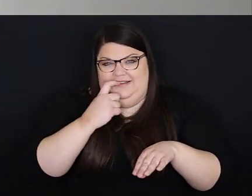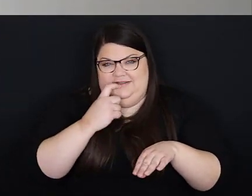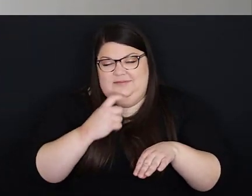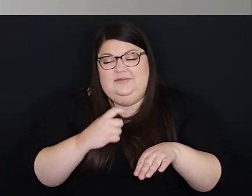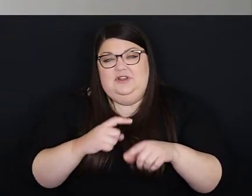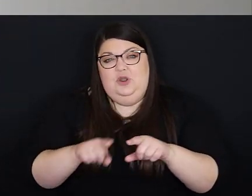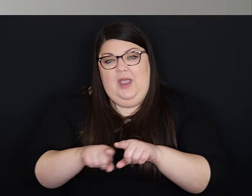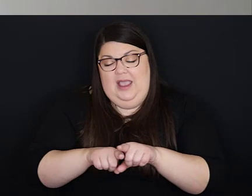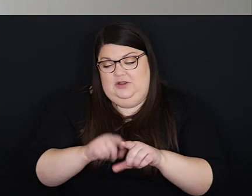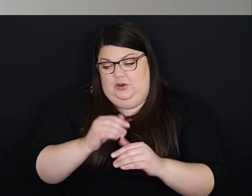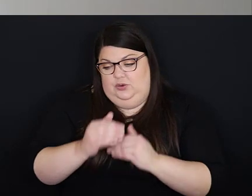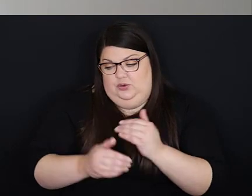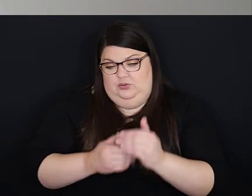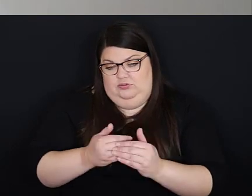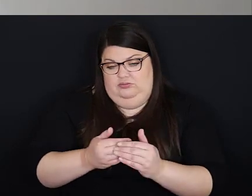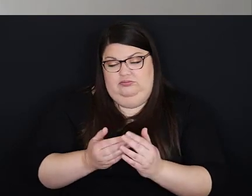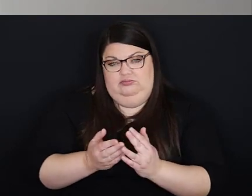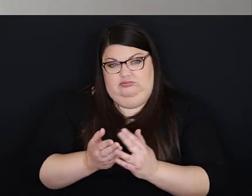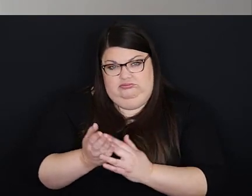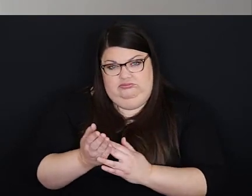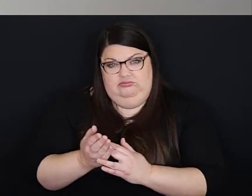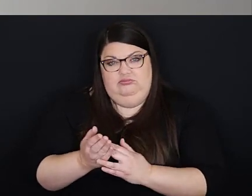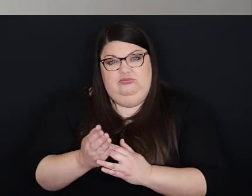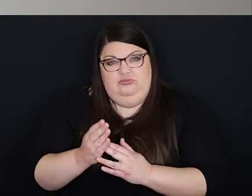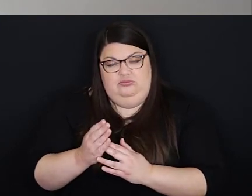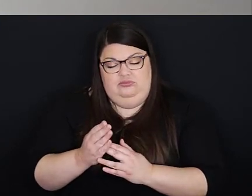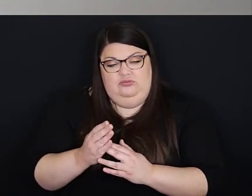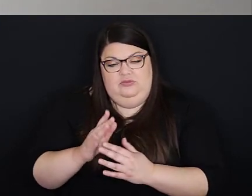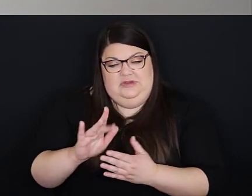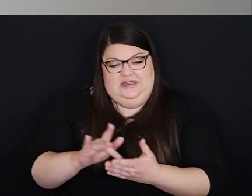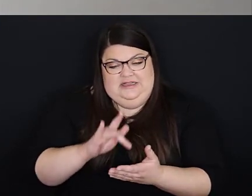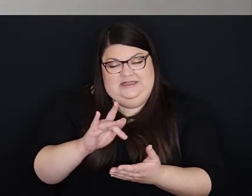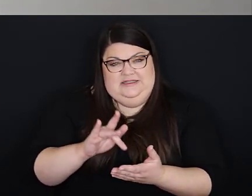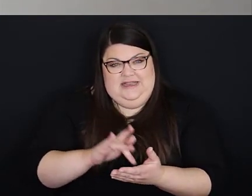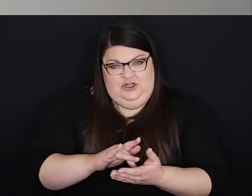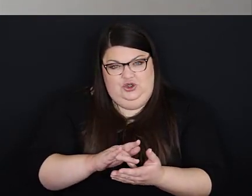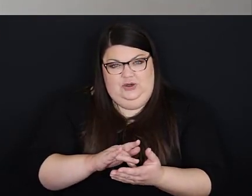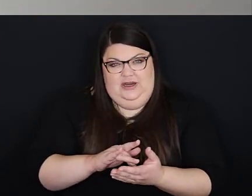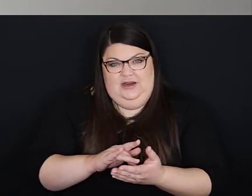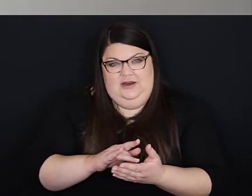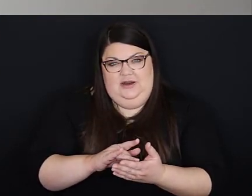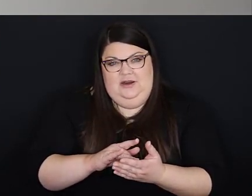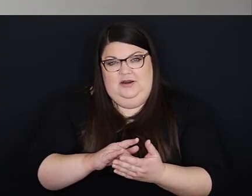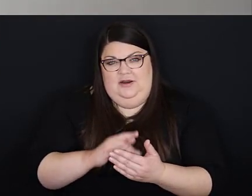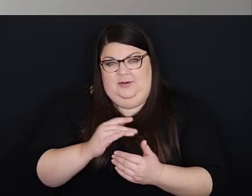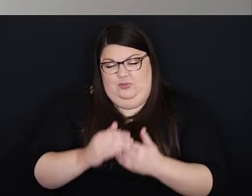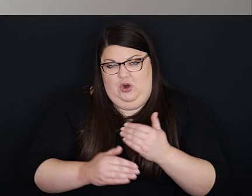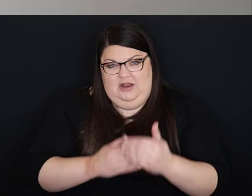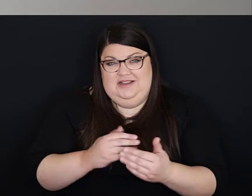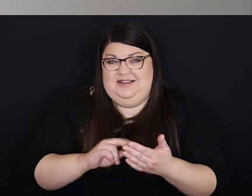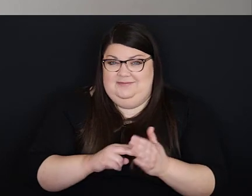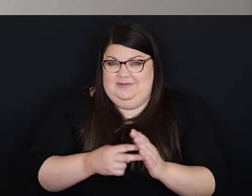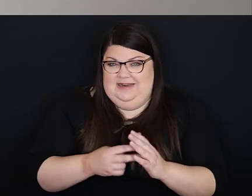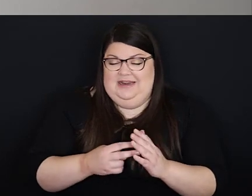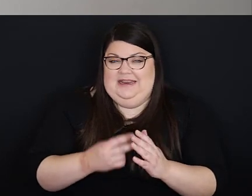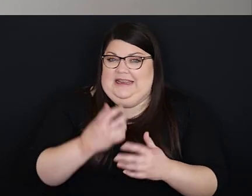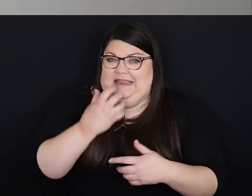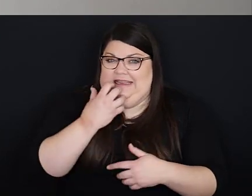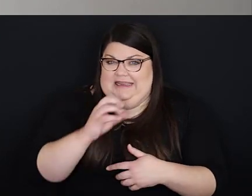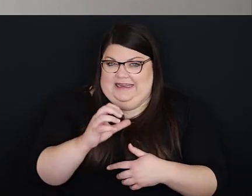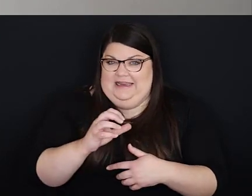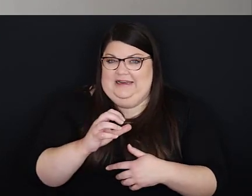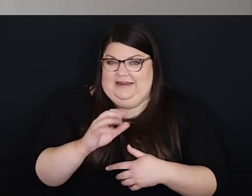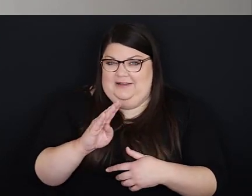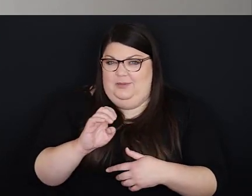as it goes through the process, then it goes through a sintering process, which is heating them.